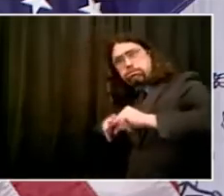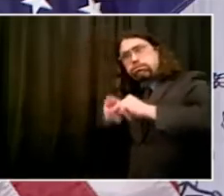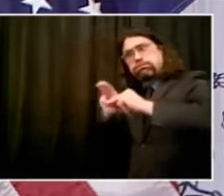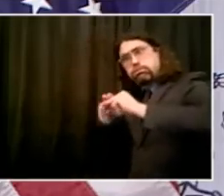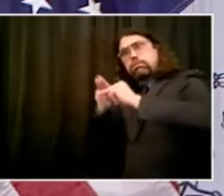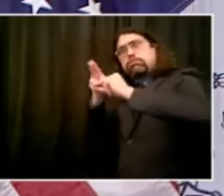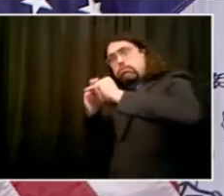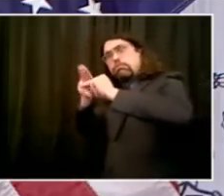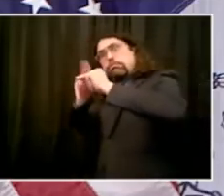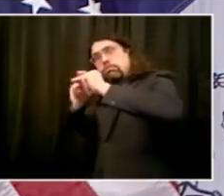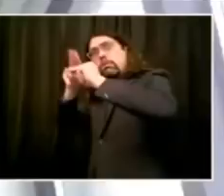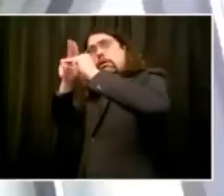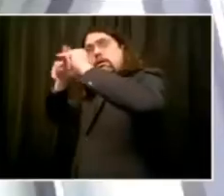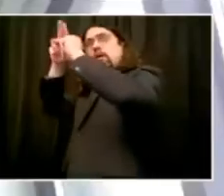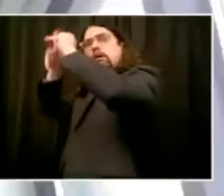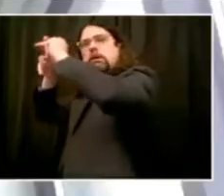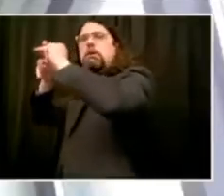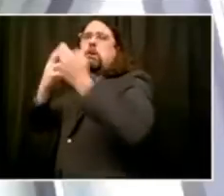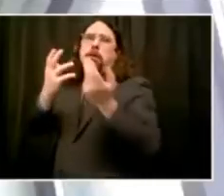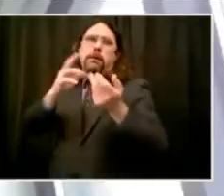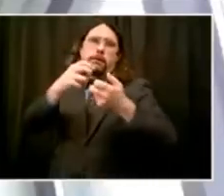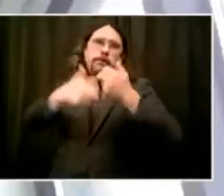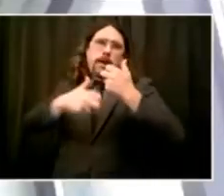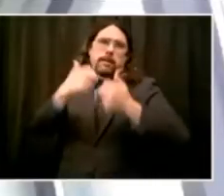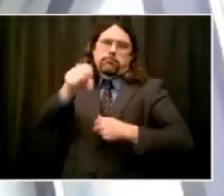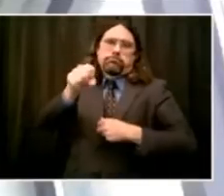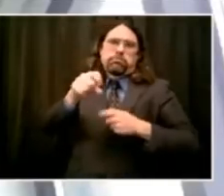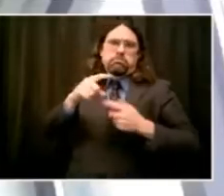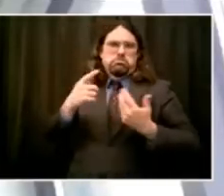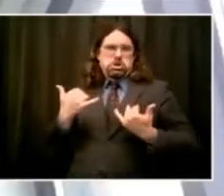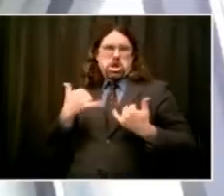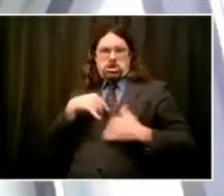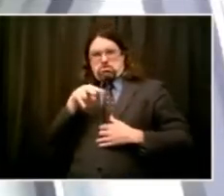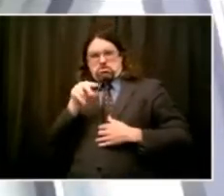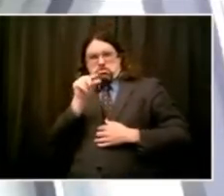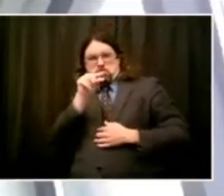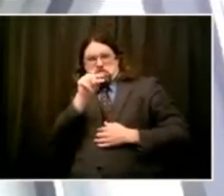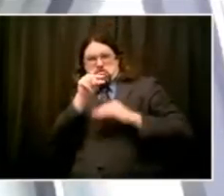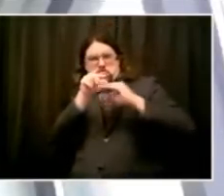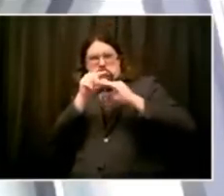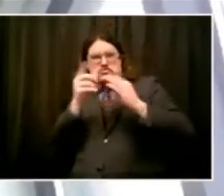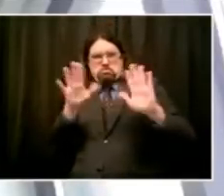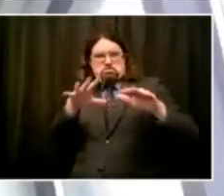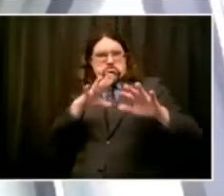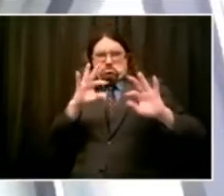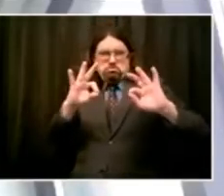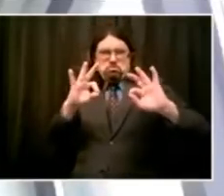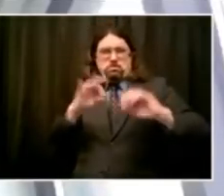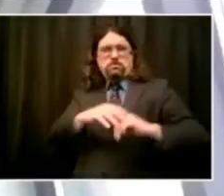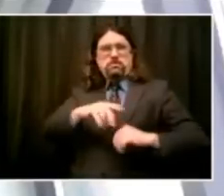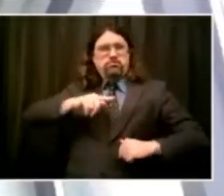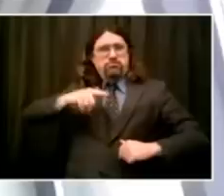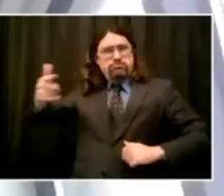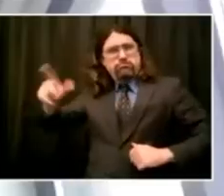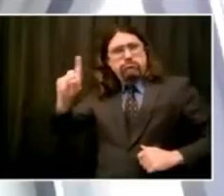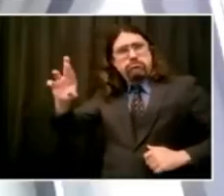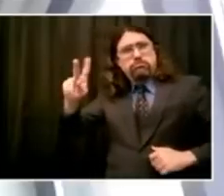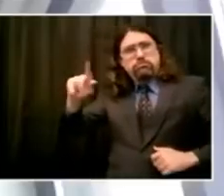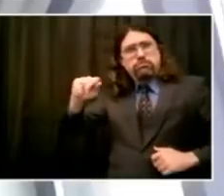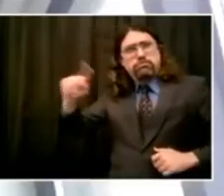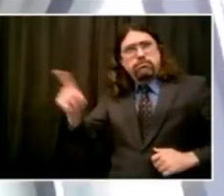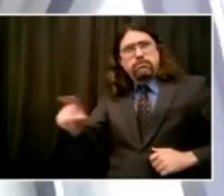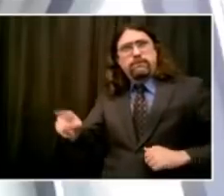to? This is Go ahead. Mitch. I'll start, Mr. Mayor, since the public hospitals are contributing to this particular